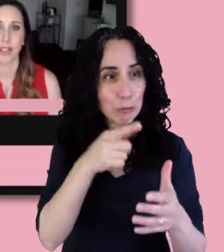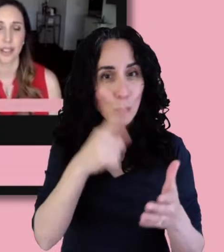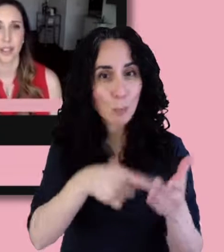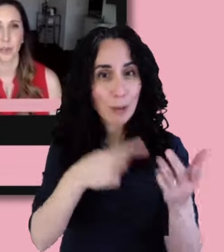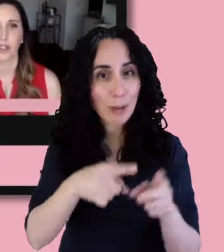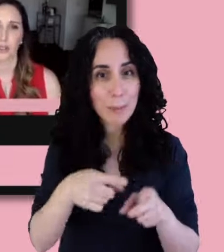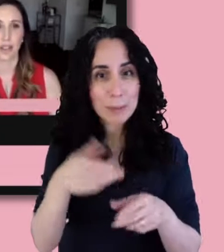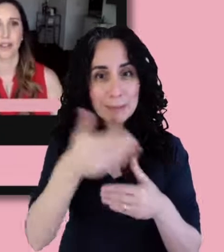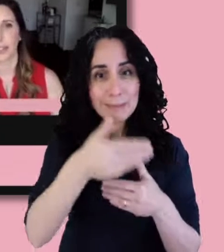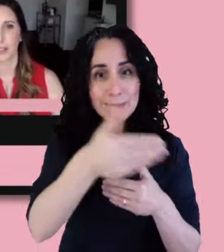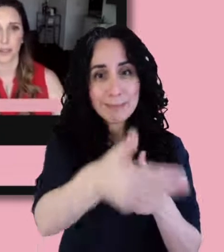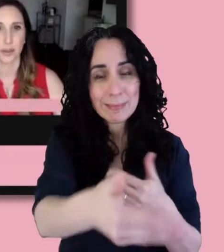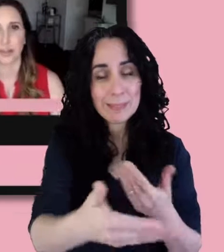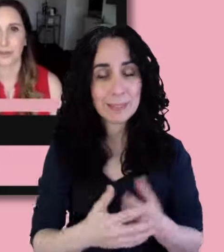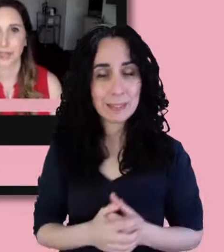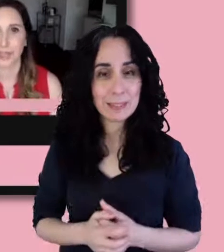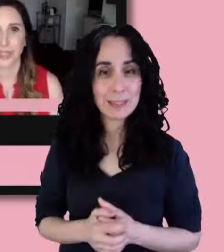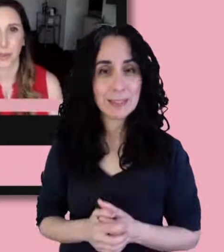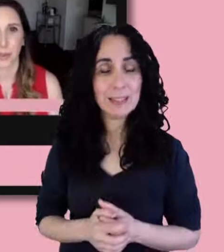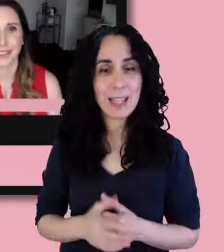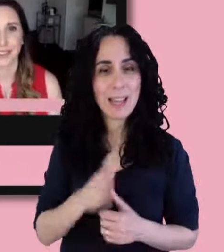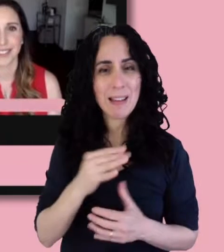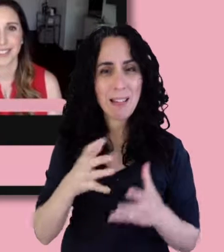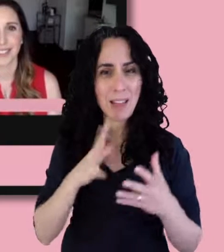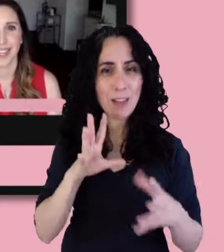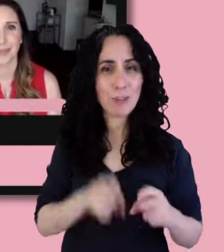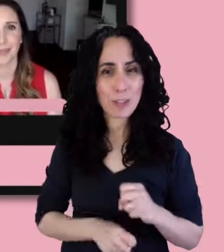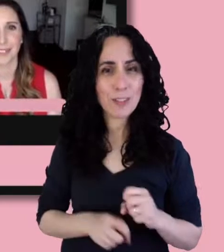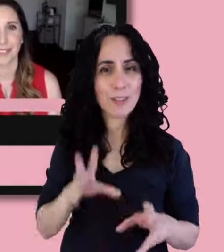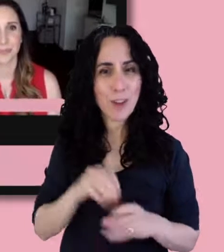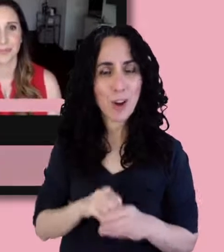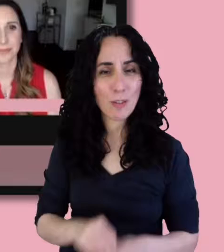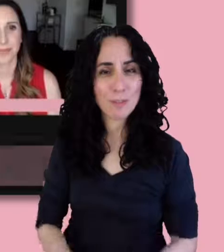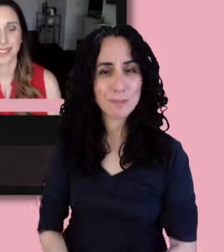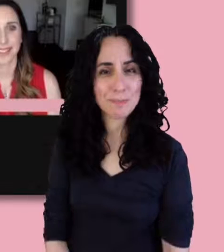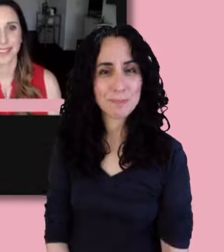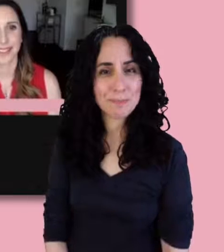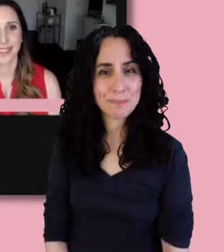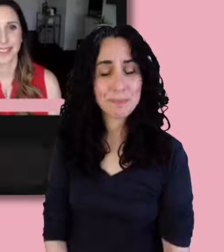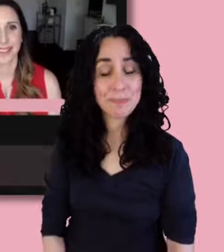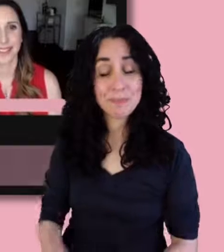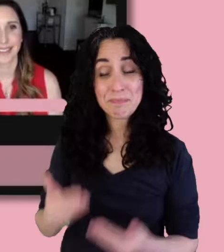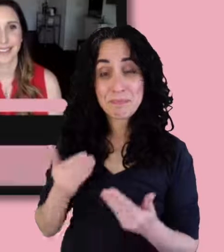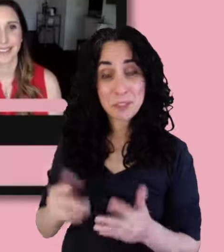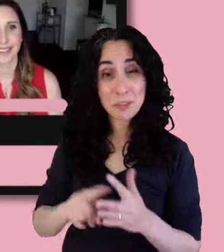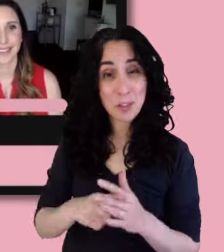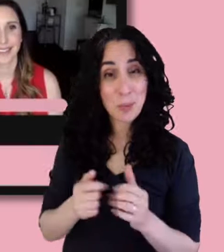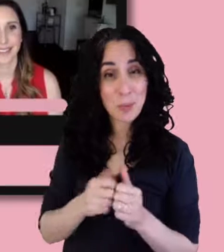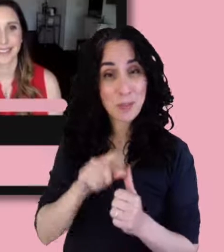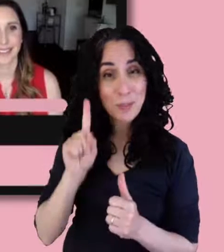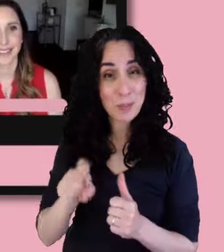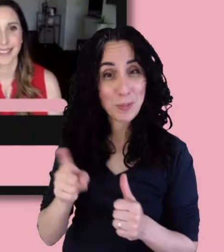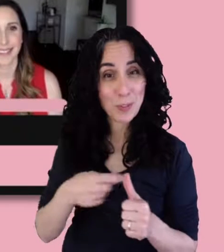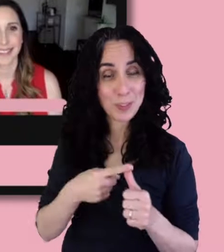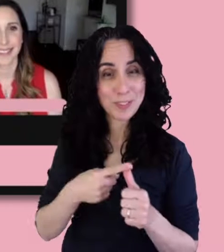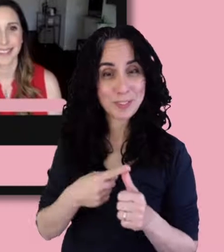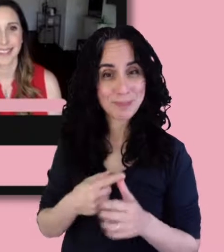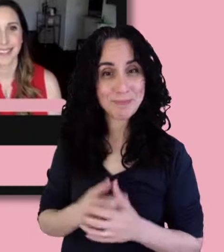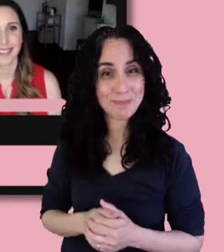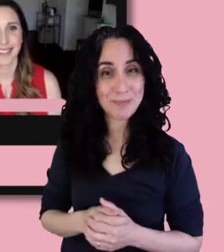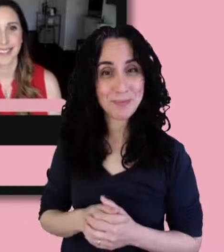with it, which I'll get into at some point during this time. We can dive right into our first question. Hi